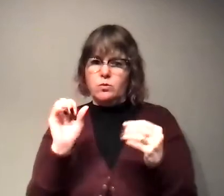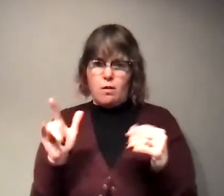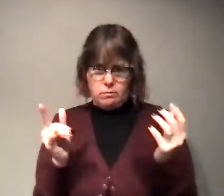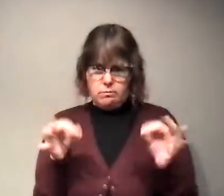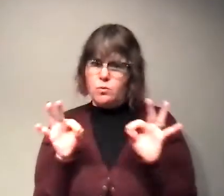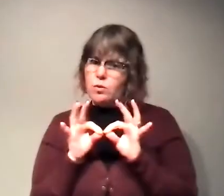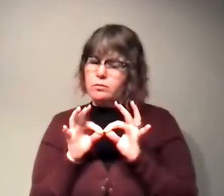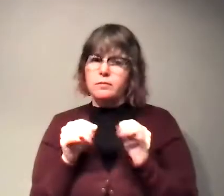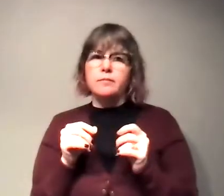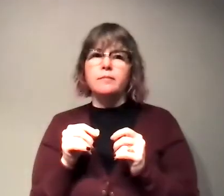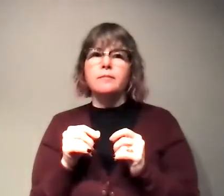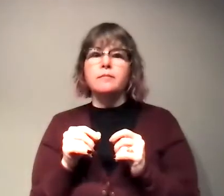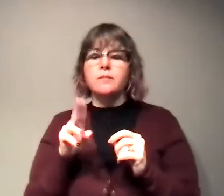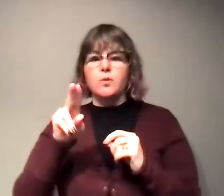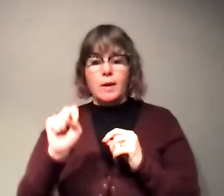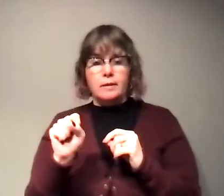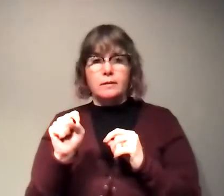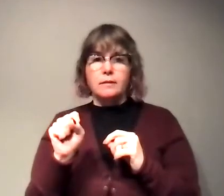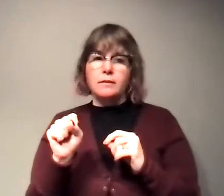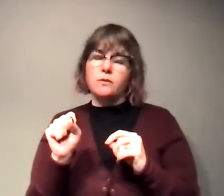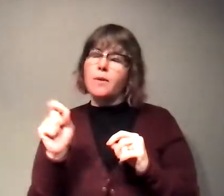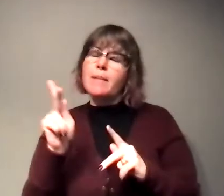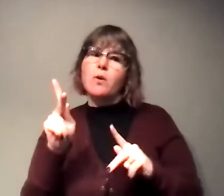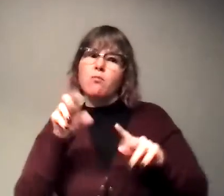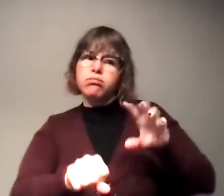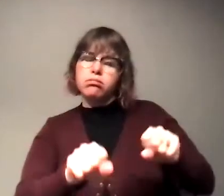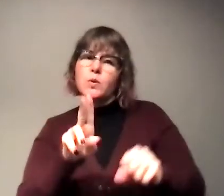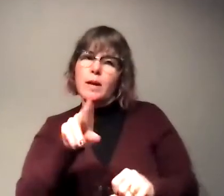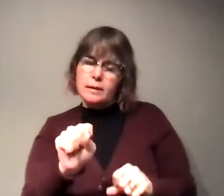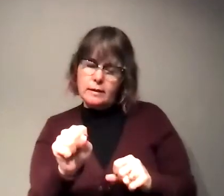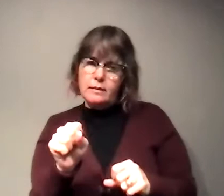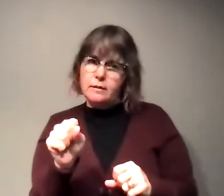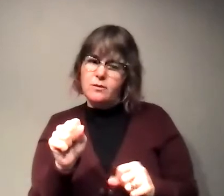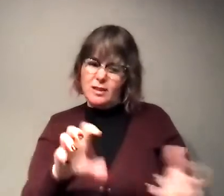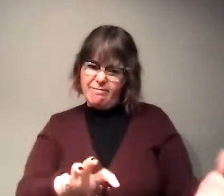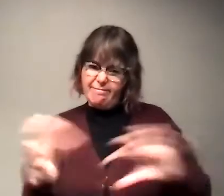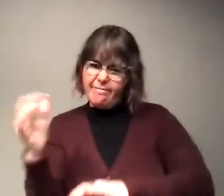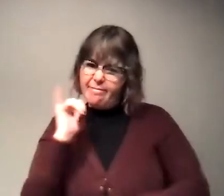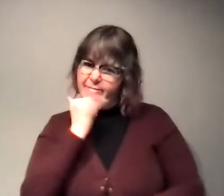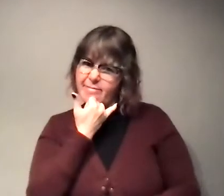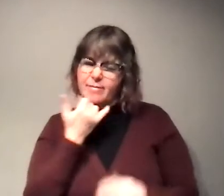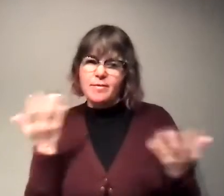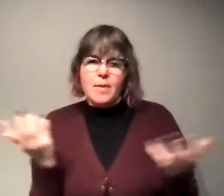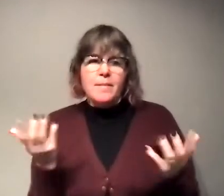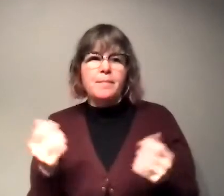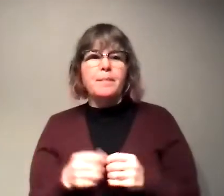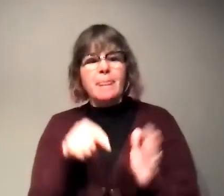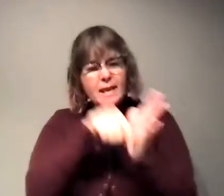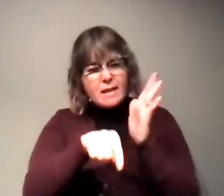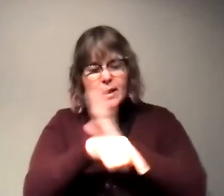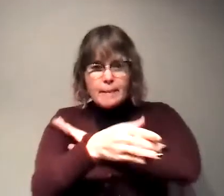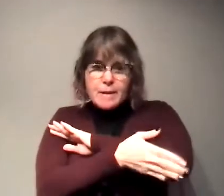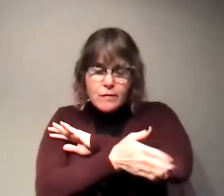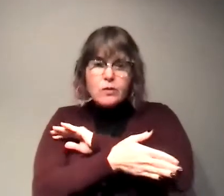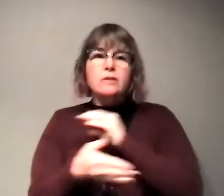things that the United States or colonizers in the United States have really messed up is killing all the beavers and